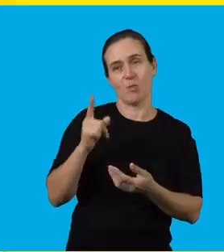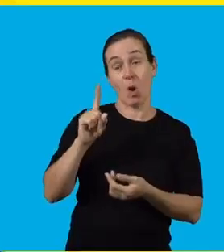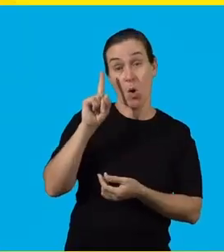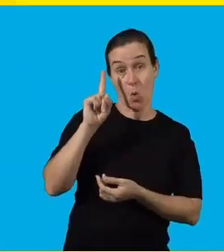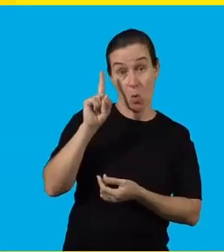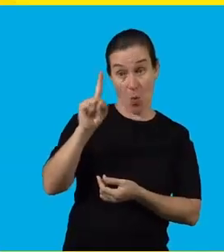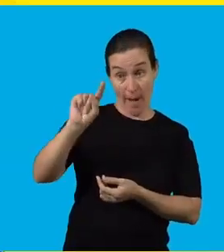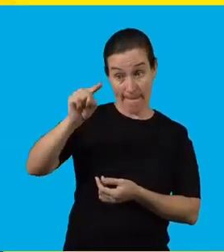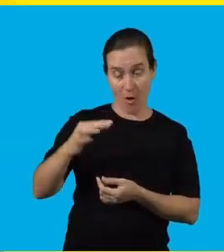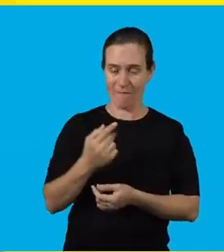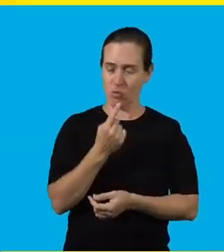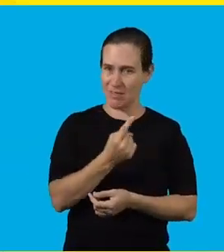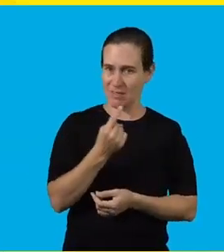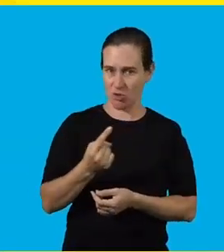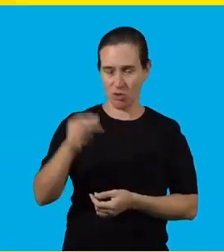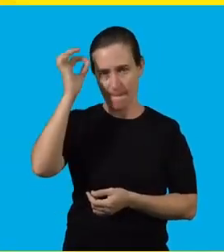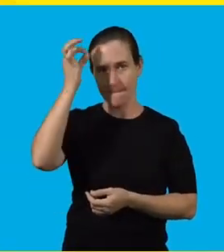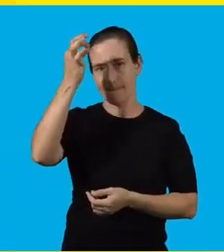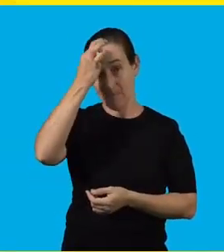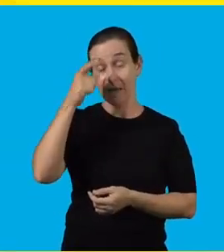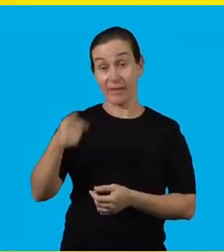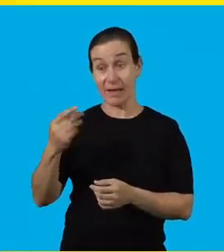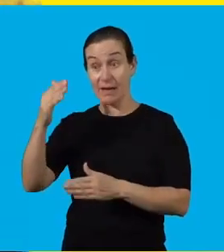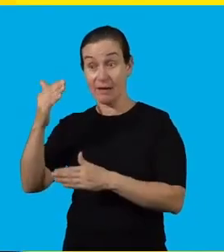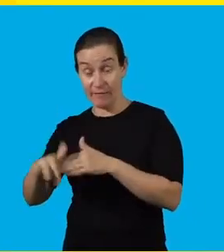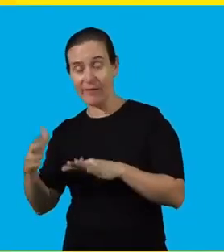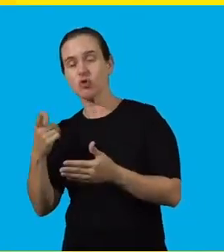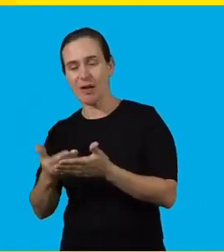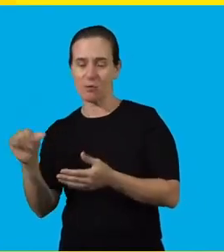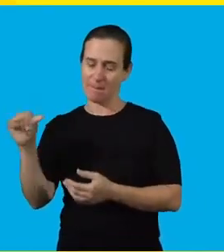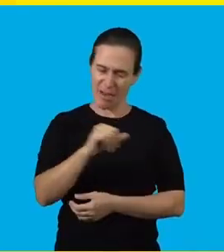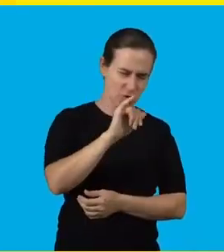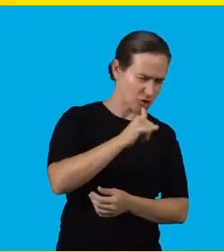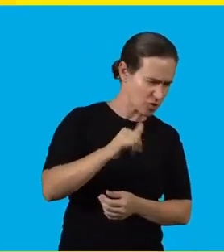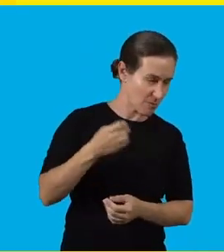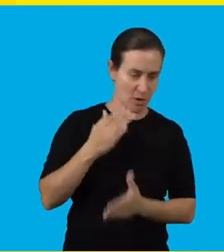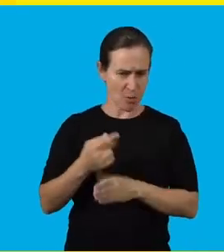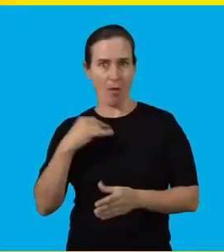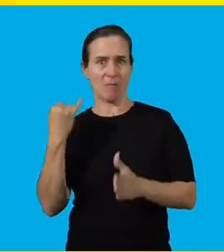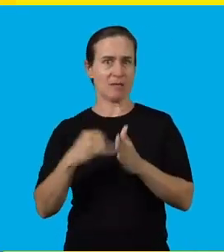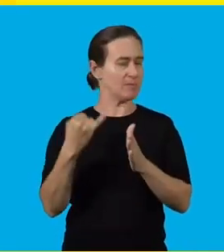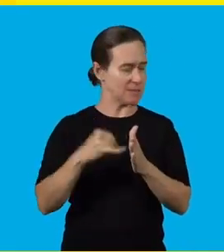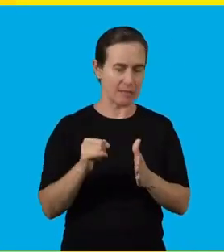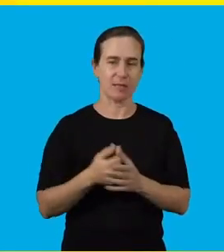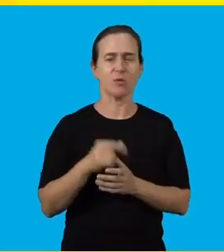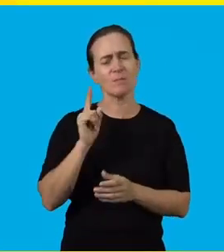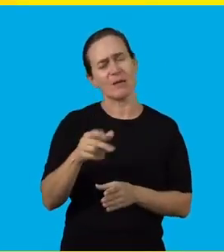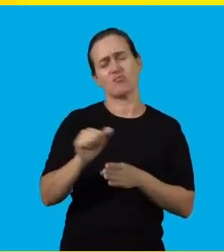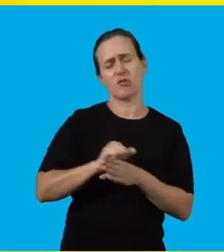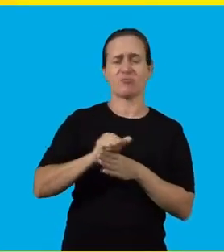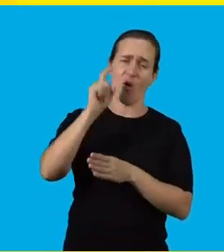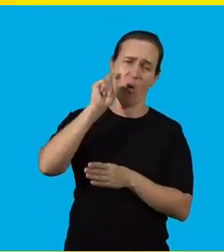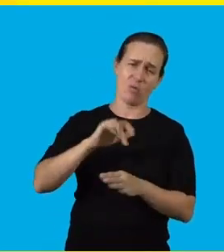more. You obviously need to give yourself those extra minutes at the end to check everything and make sure you haven't made any careless mistakes. So practicing past